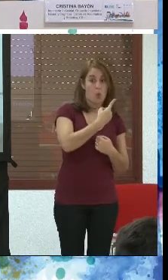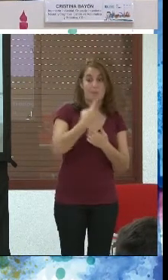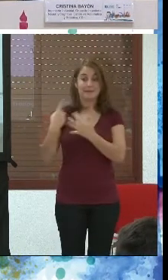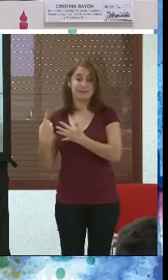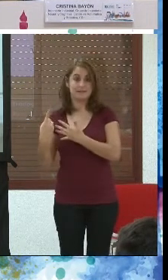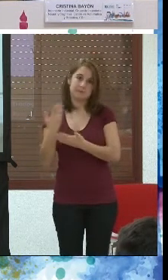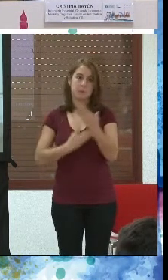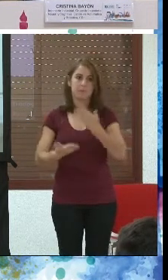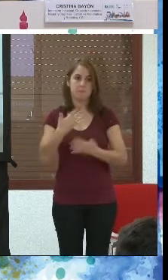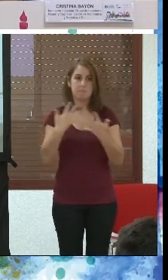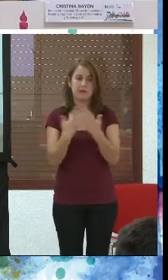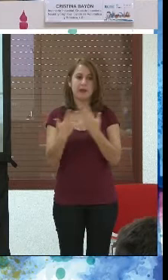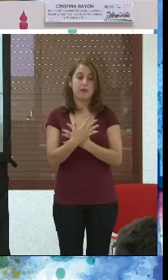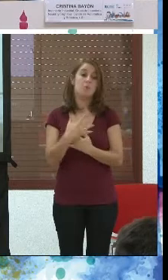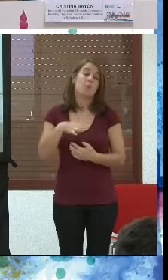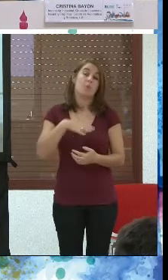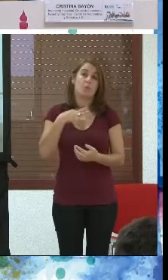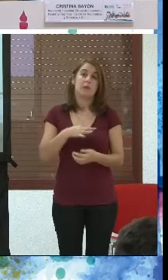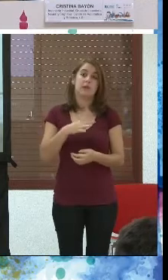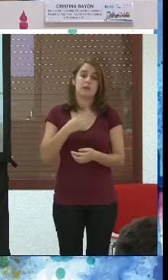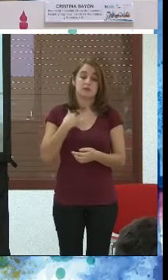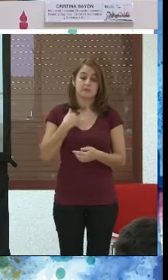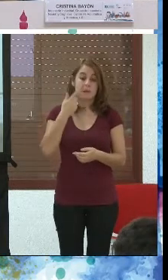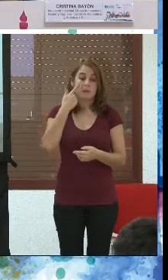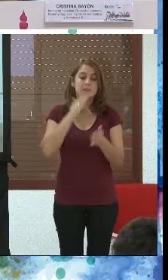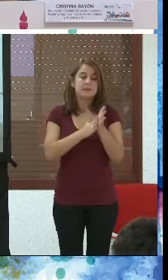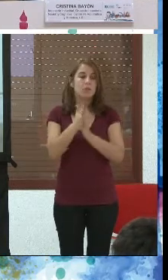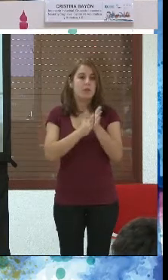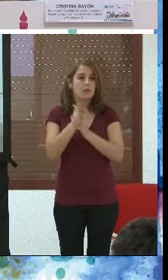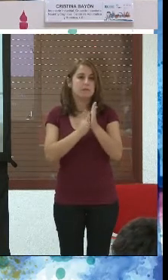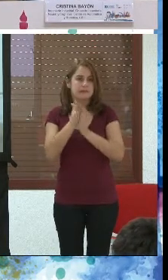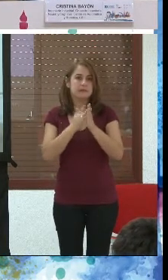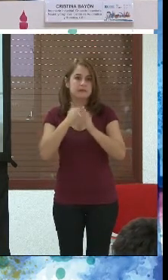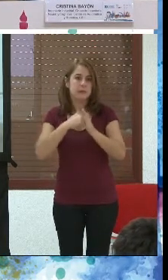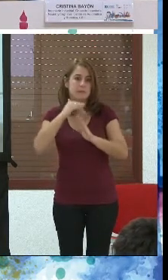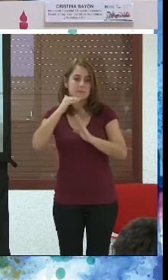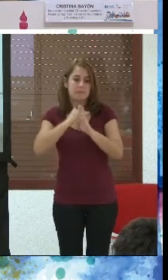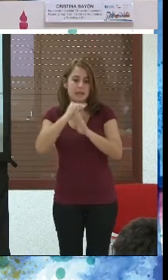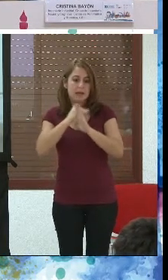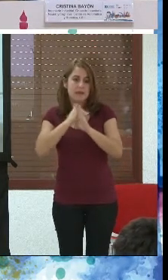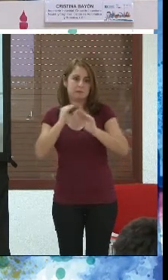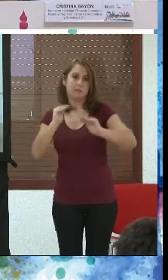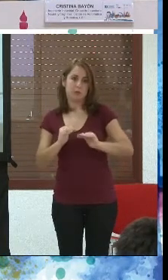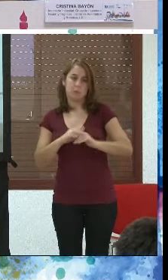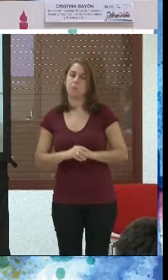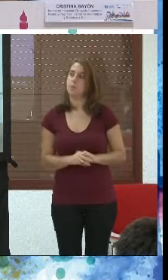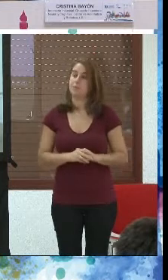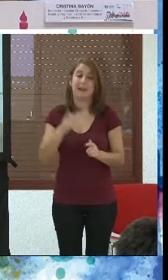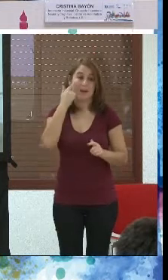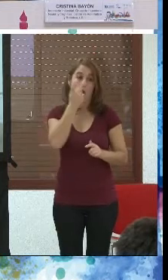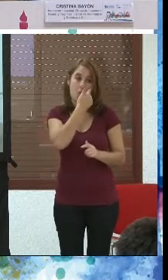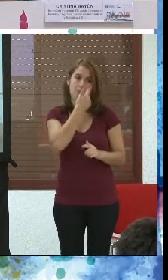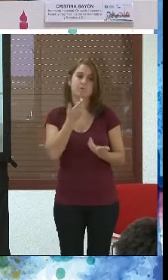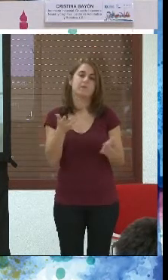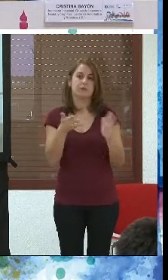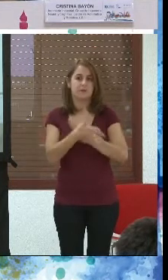the monopolar, which allows us to reduce the stimulation thresholds and the levels of the injection